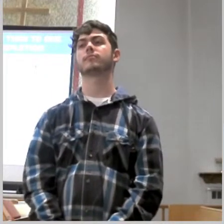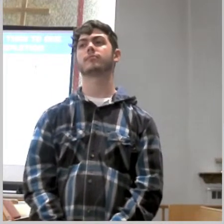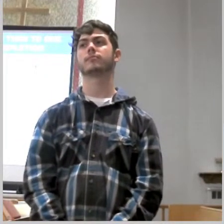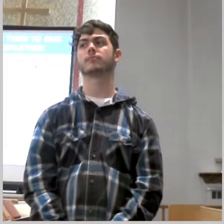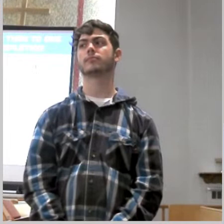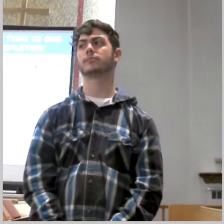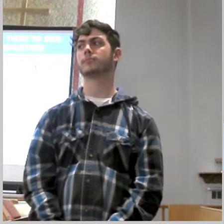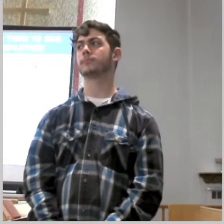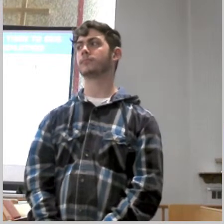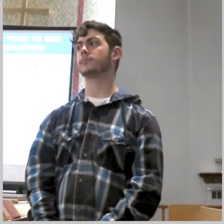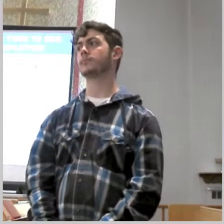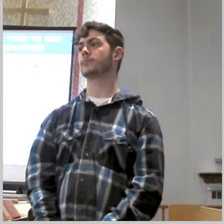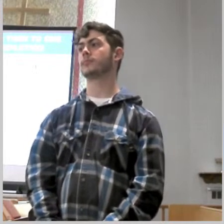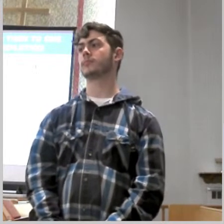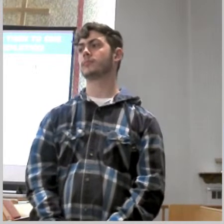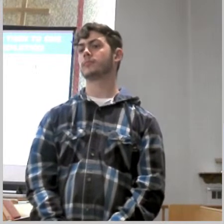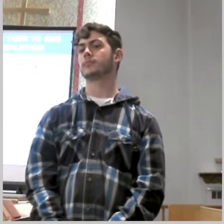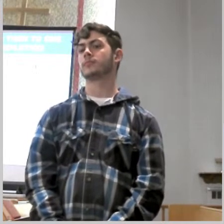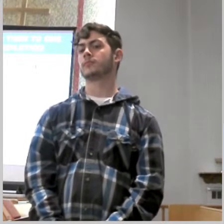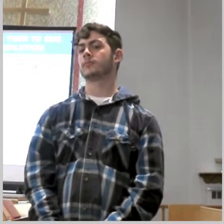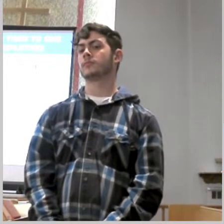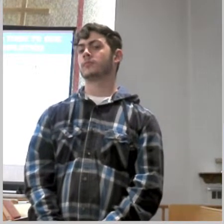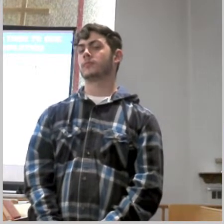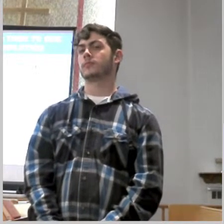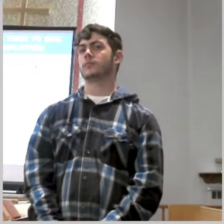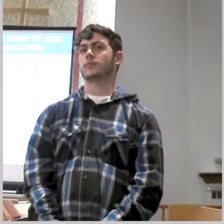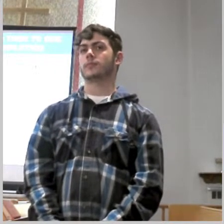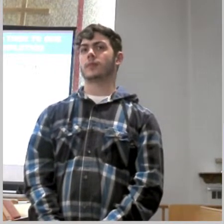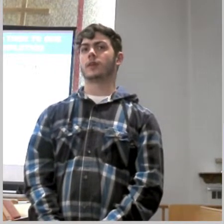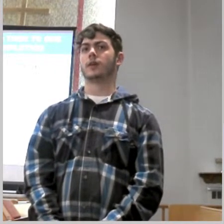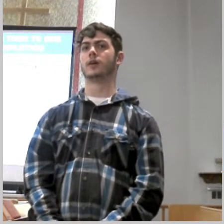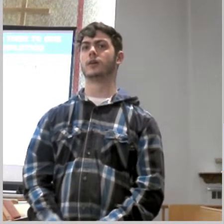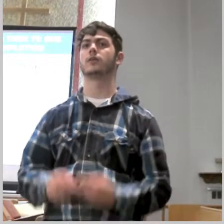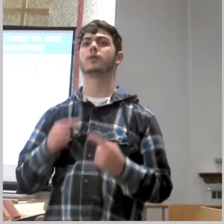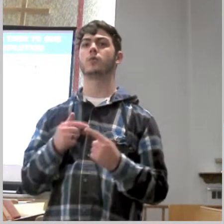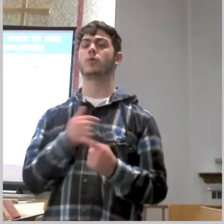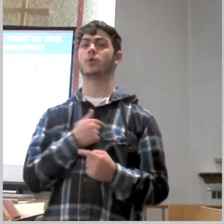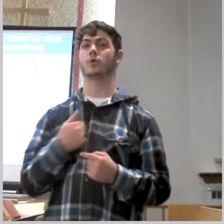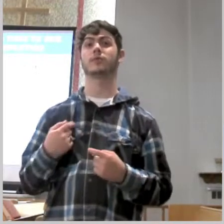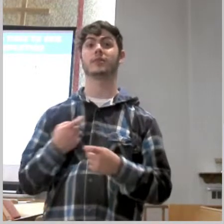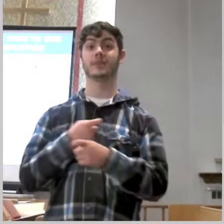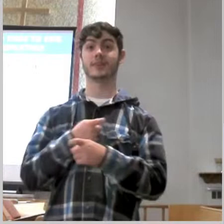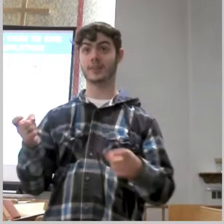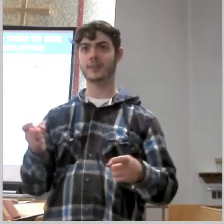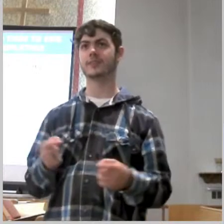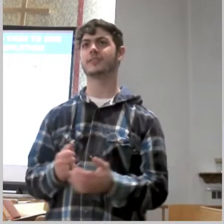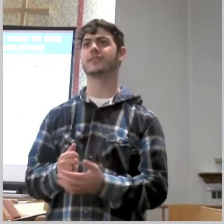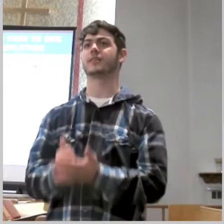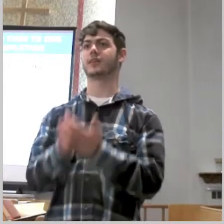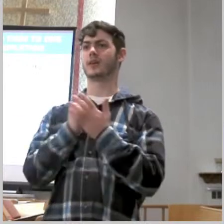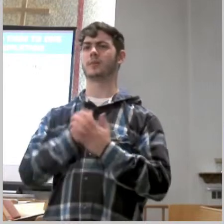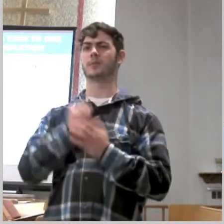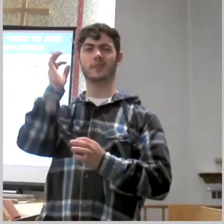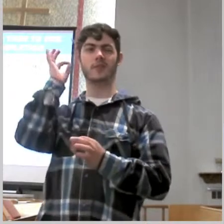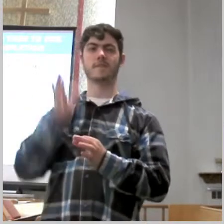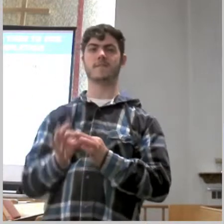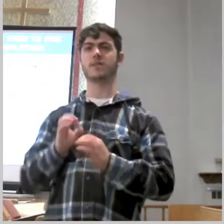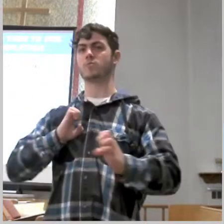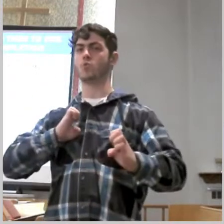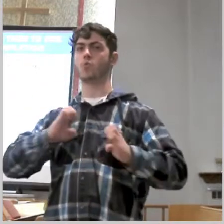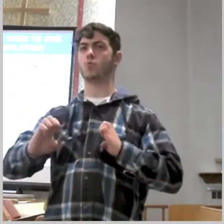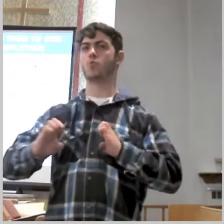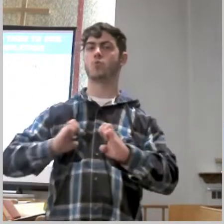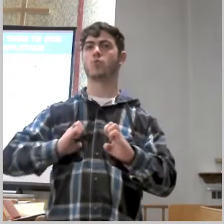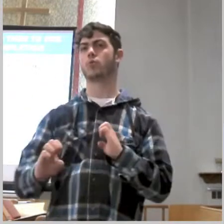giving exercises our faith, brothers and sisters and visitors. It exercises our faith because it's teaching us to